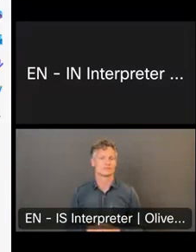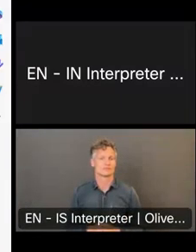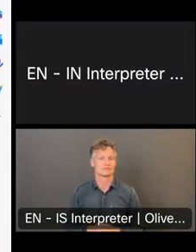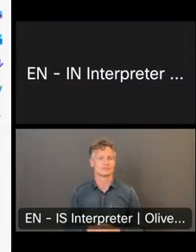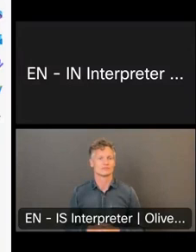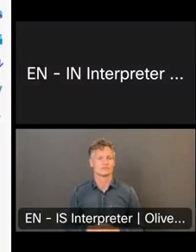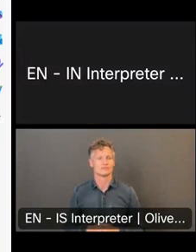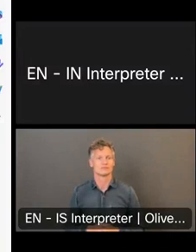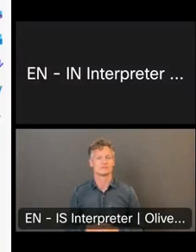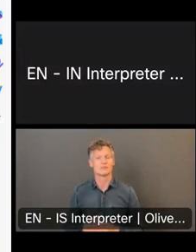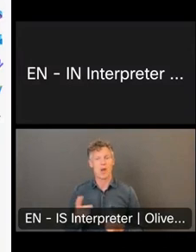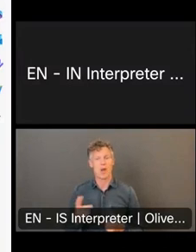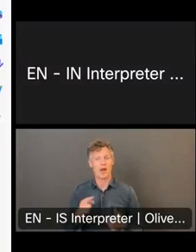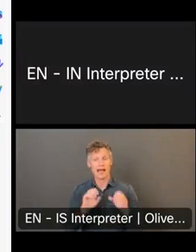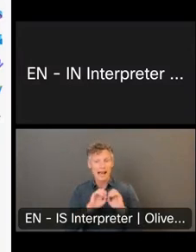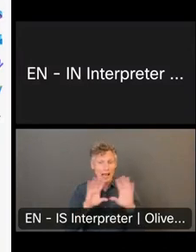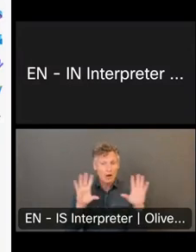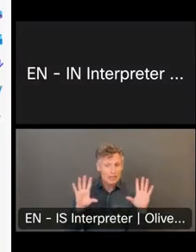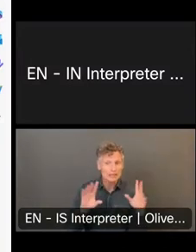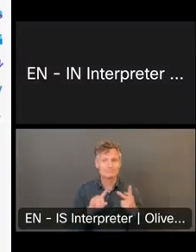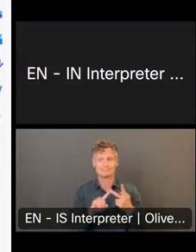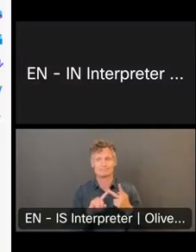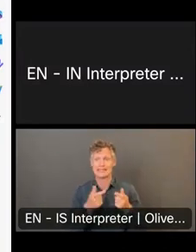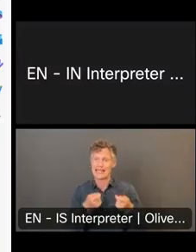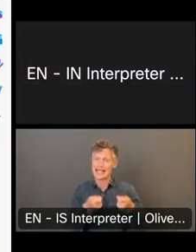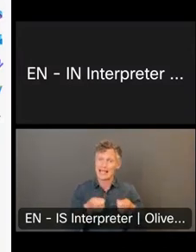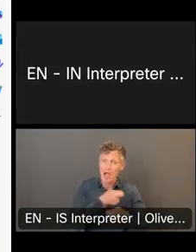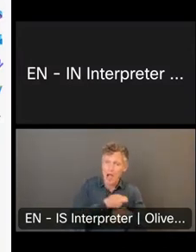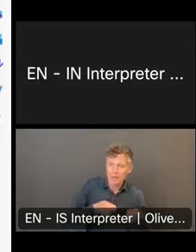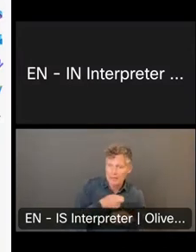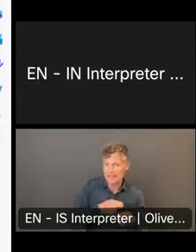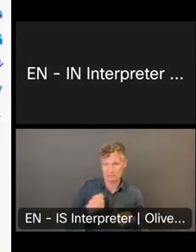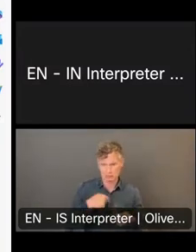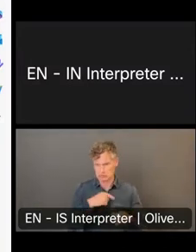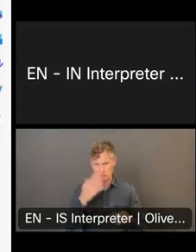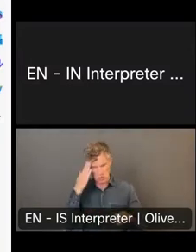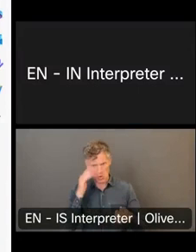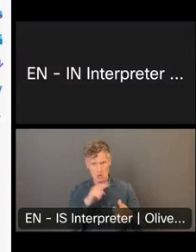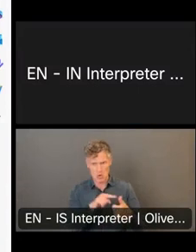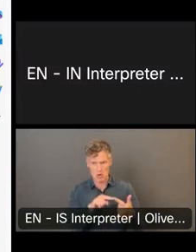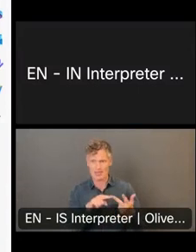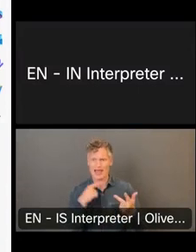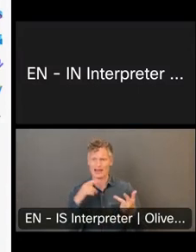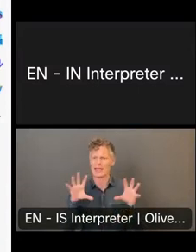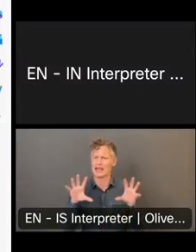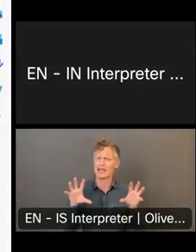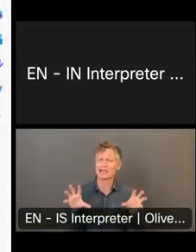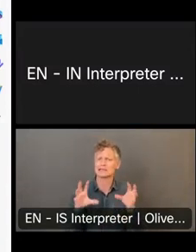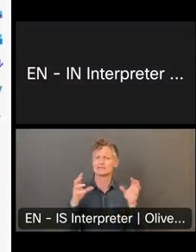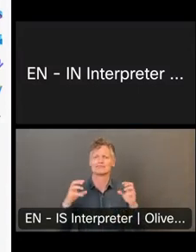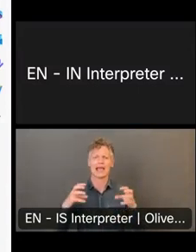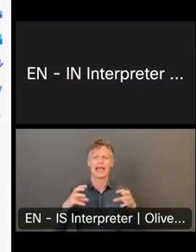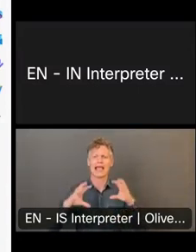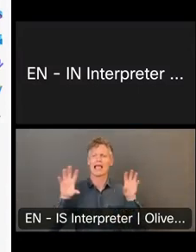have clarity and economy, which we're very familiar with, and then we have extravagance, talk in such a way that you are